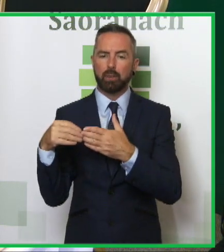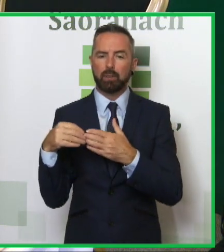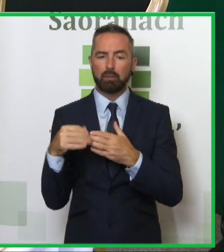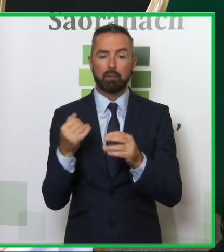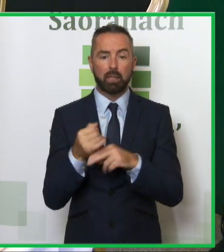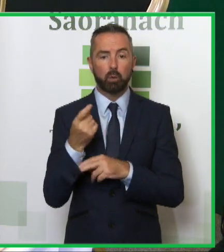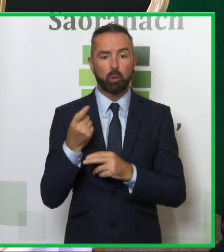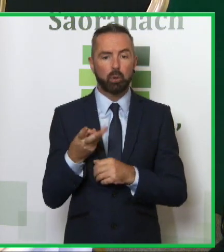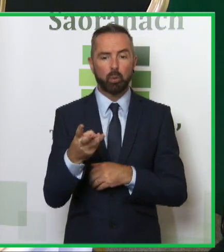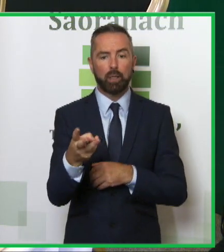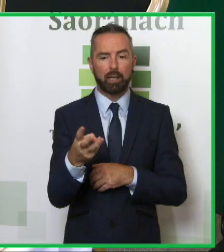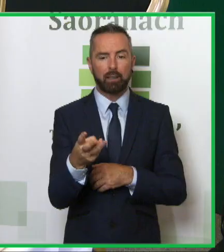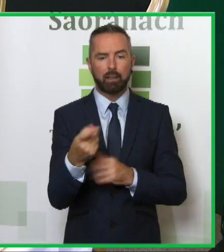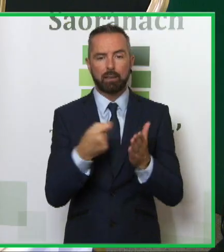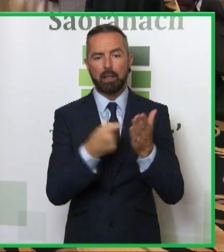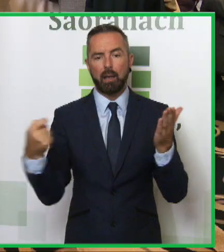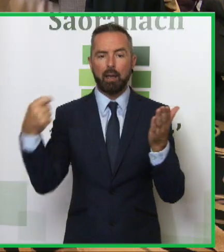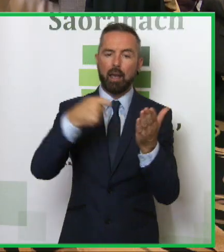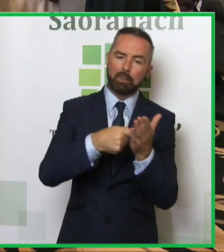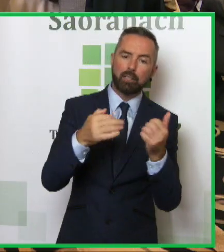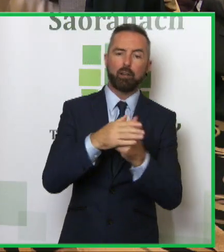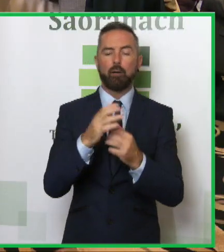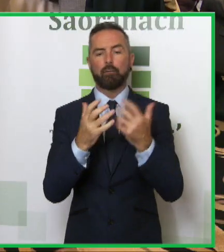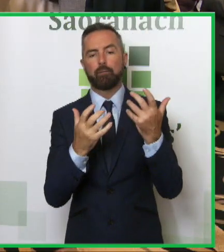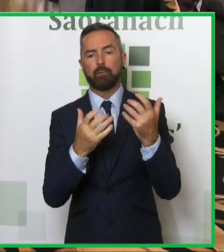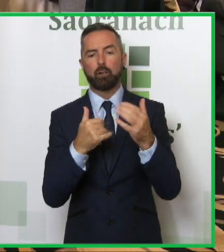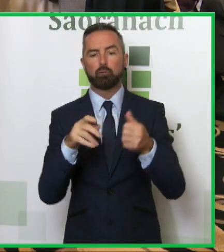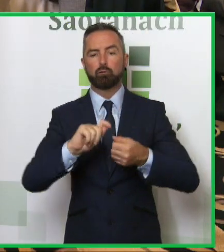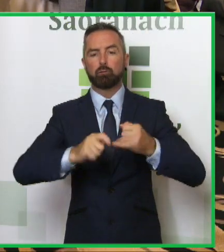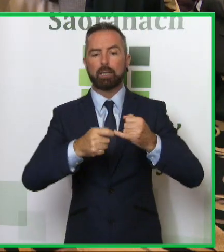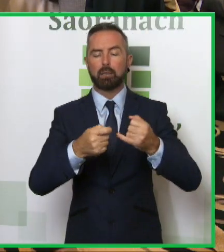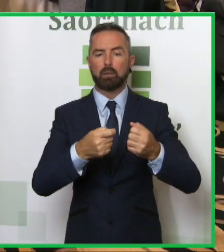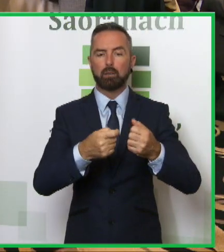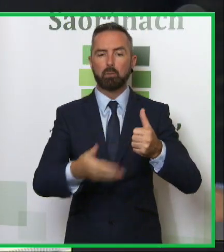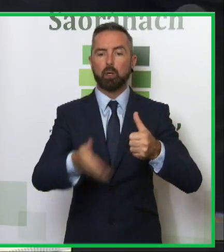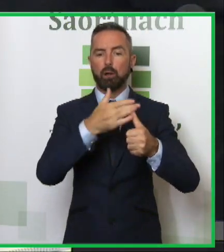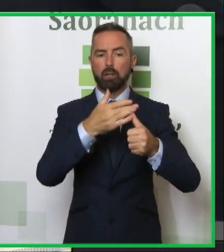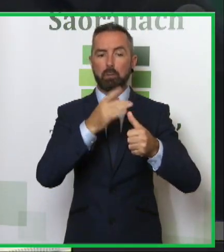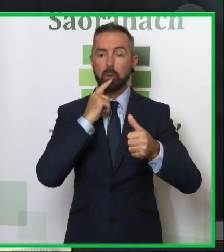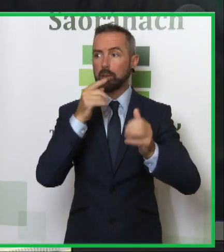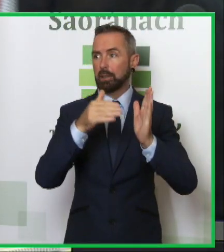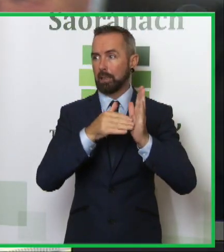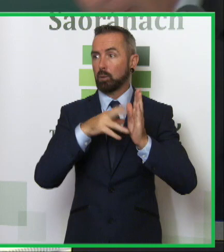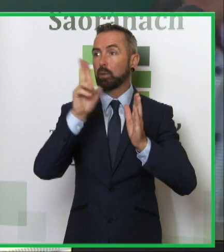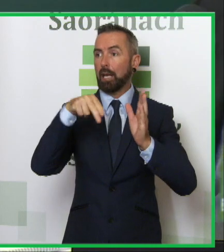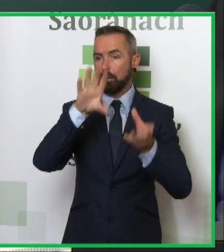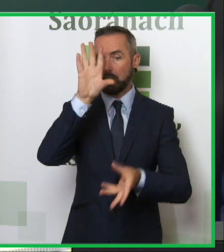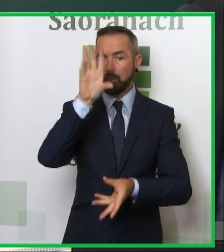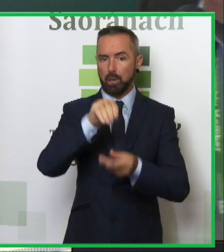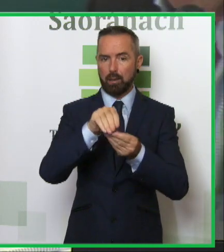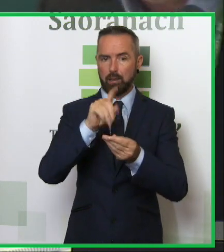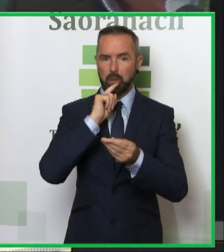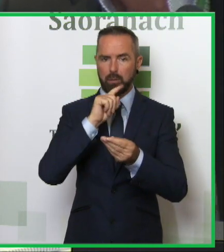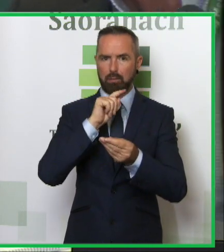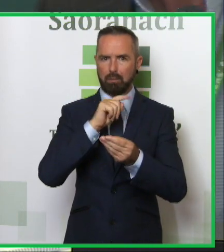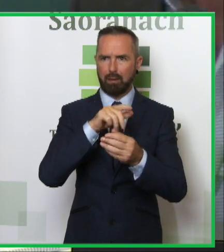an extension of the argument that this should be treated as a priority, but it's an expression, and you arguably could combine it, but it would become a very